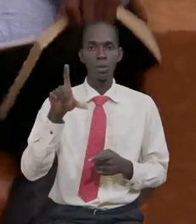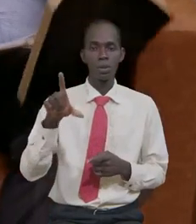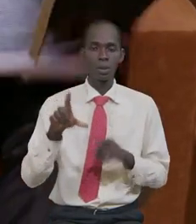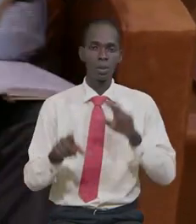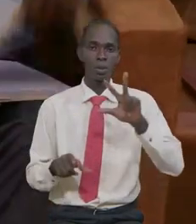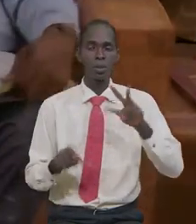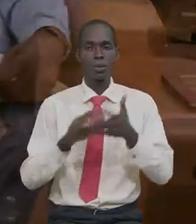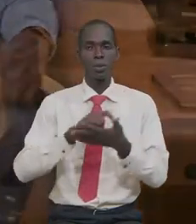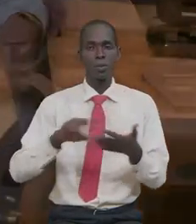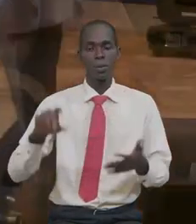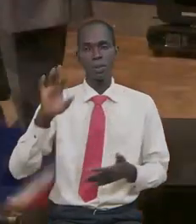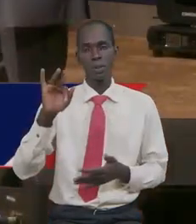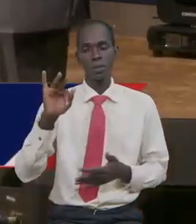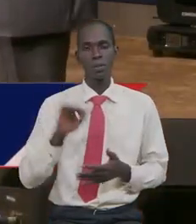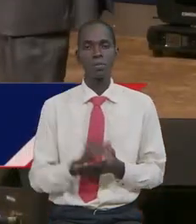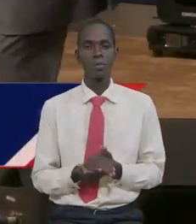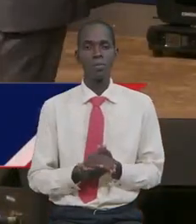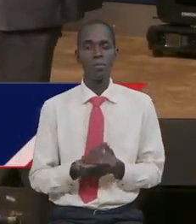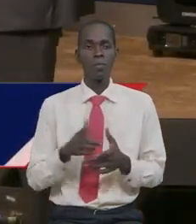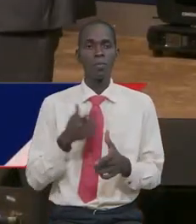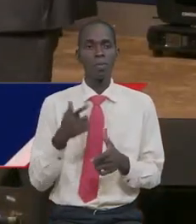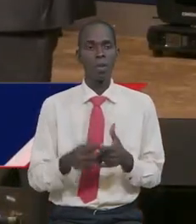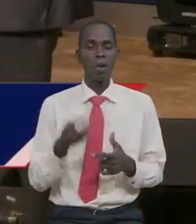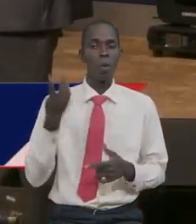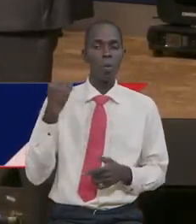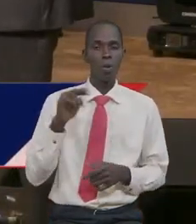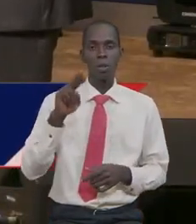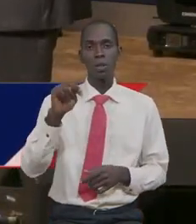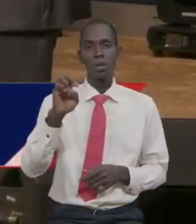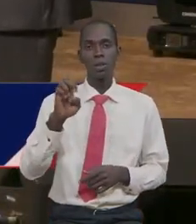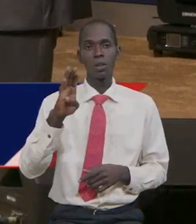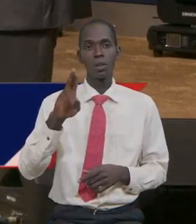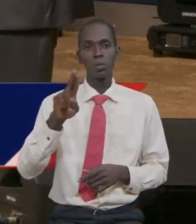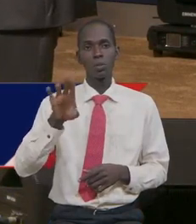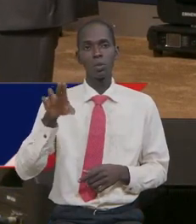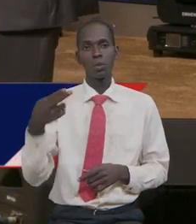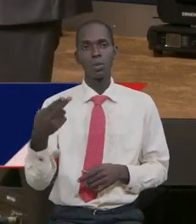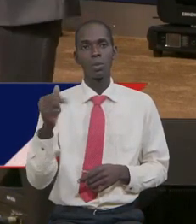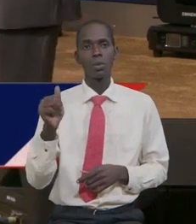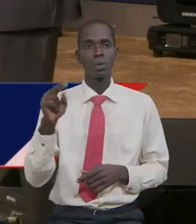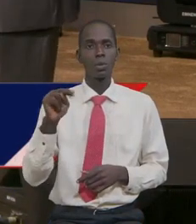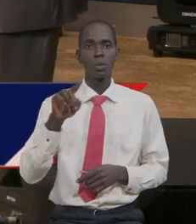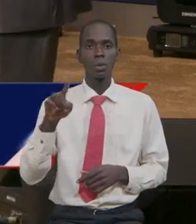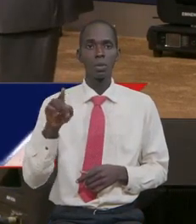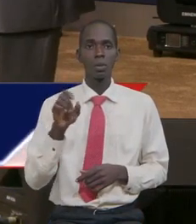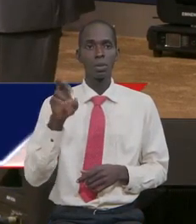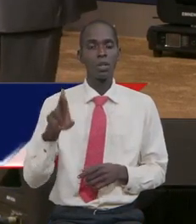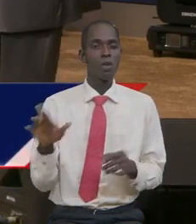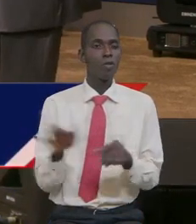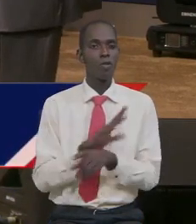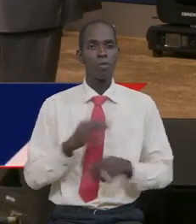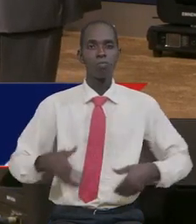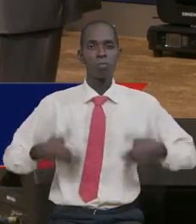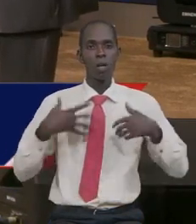at verse 19. Then was Nebuchadnezzar full of fury, and the form of his